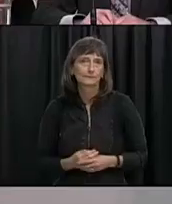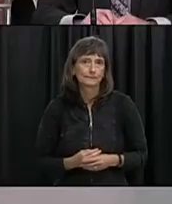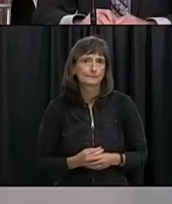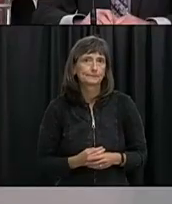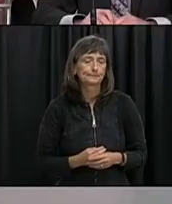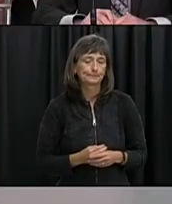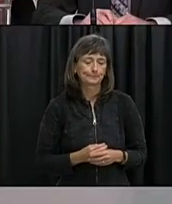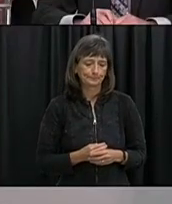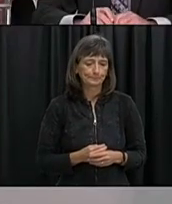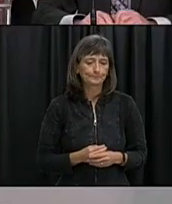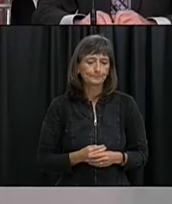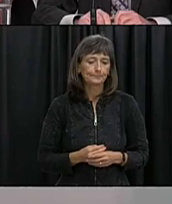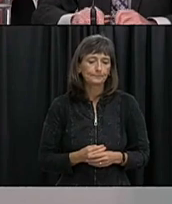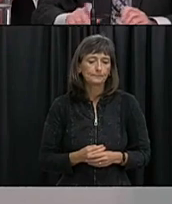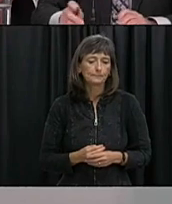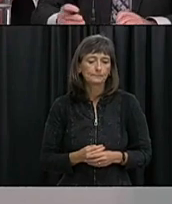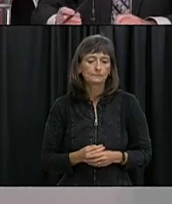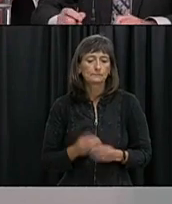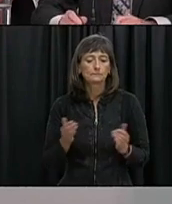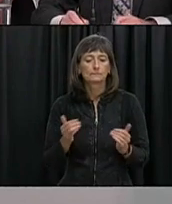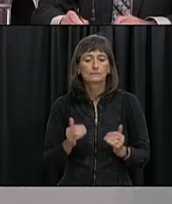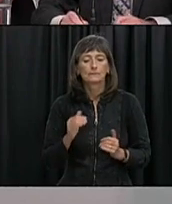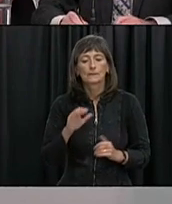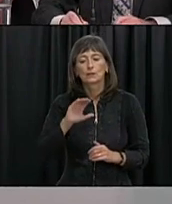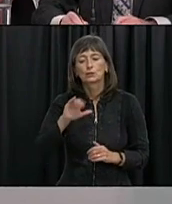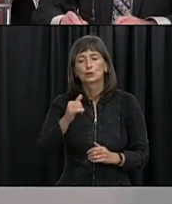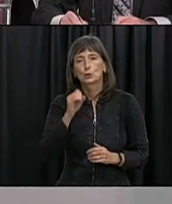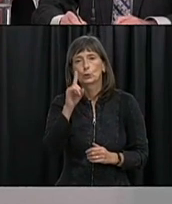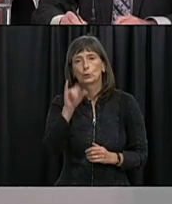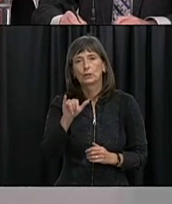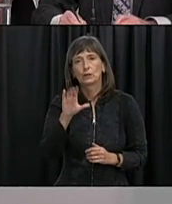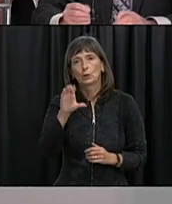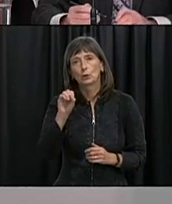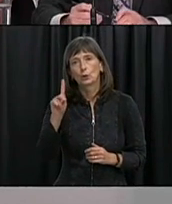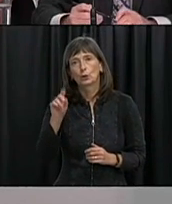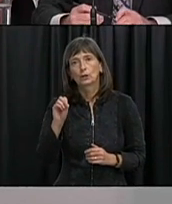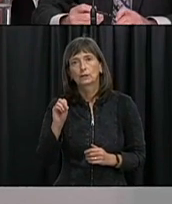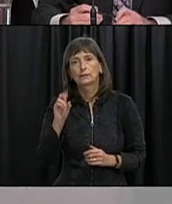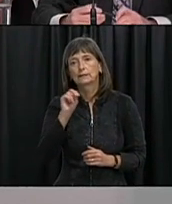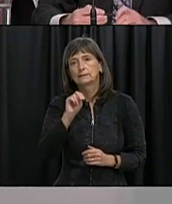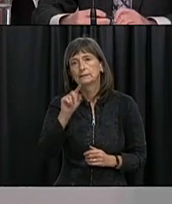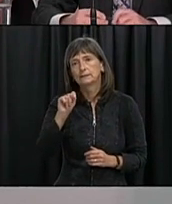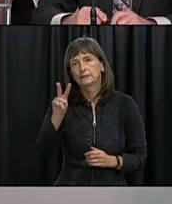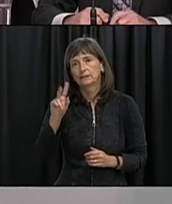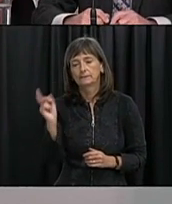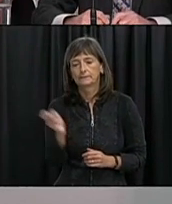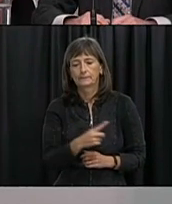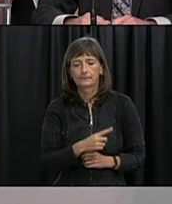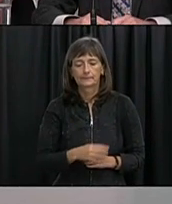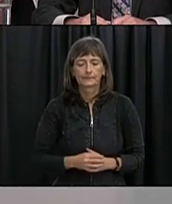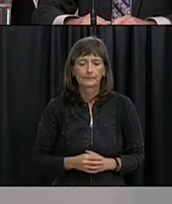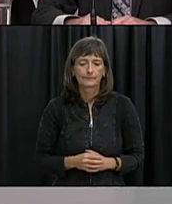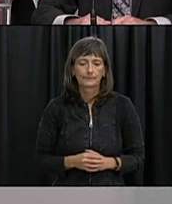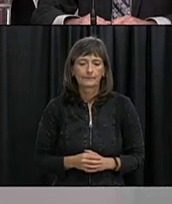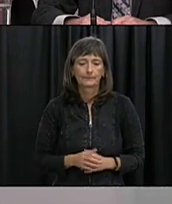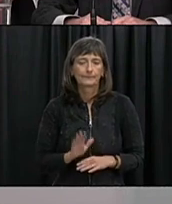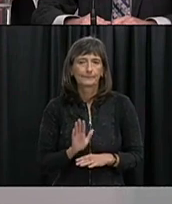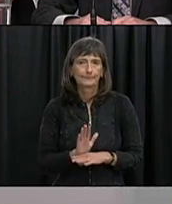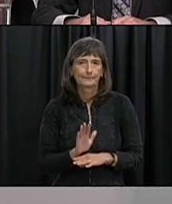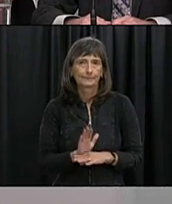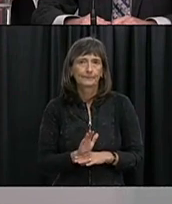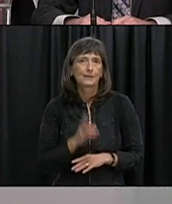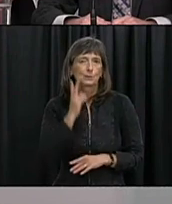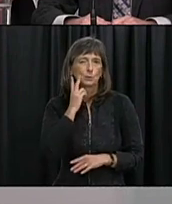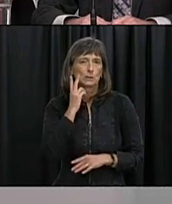Thank you. Our next questions are from Jody Cook of NTV News. Please go ahead. Good afternoon. We're seeing on